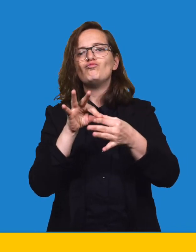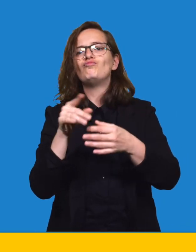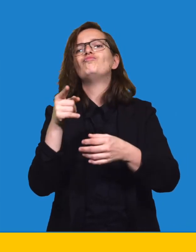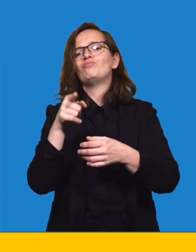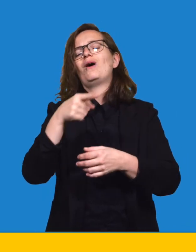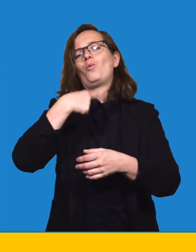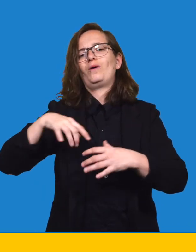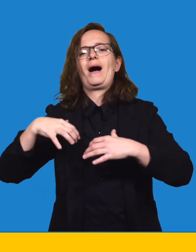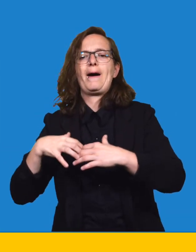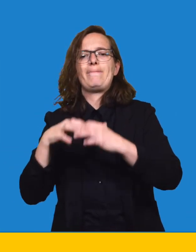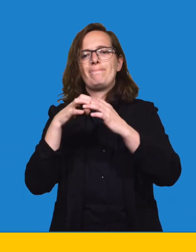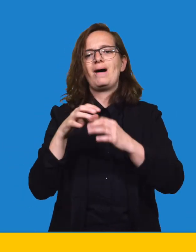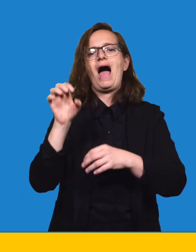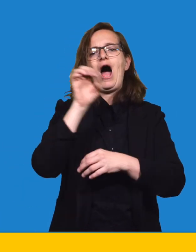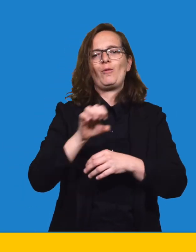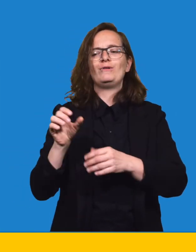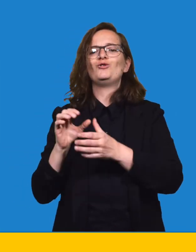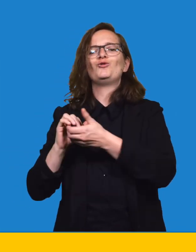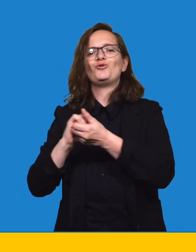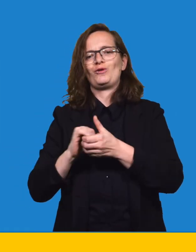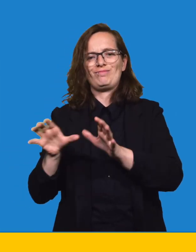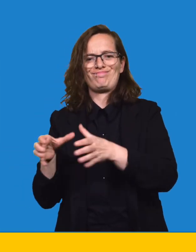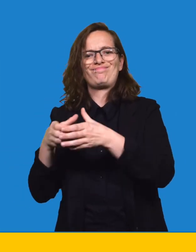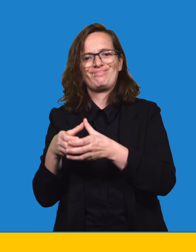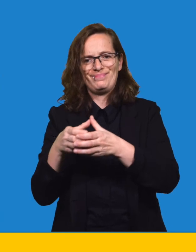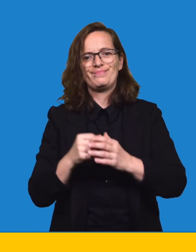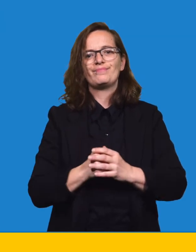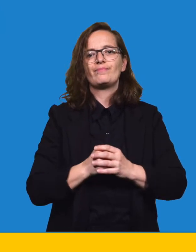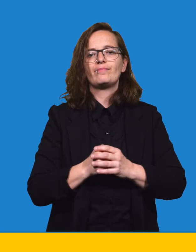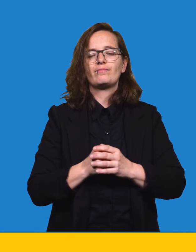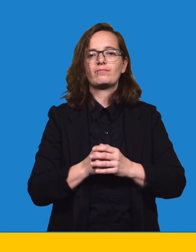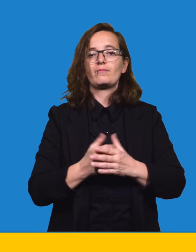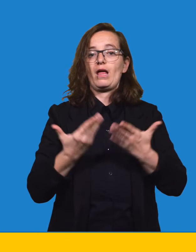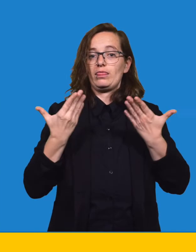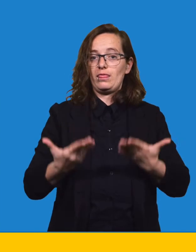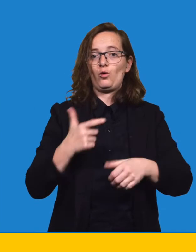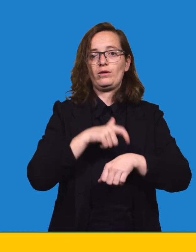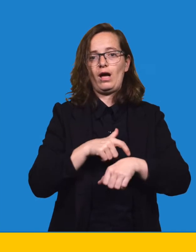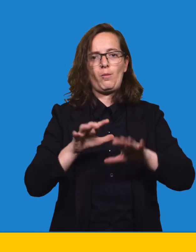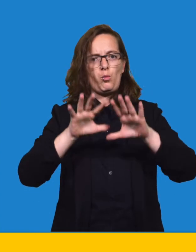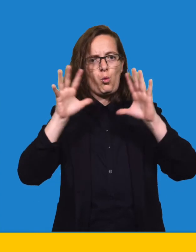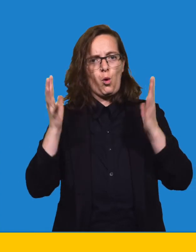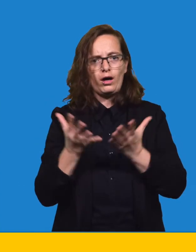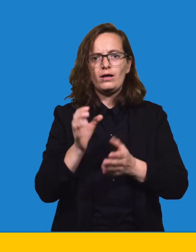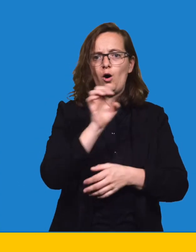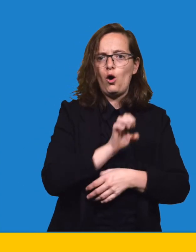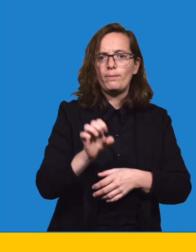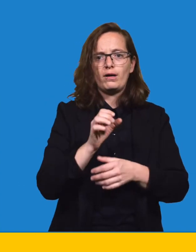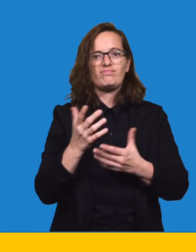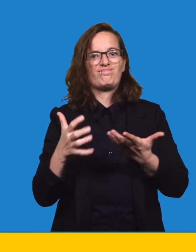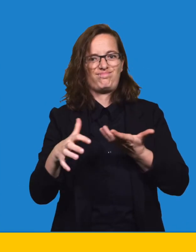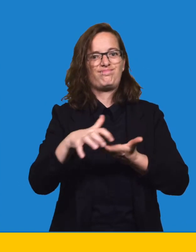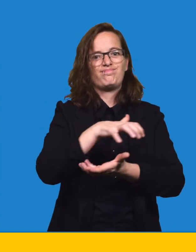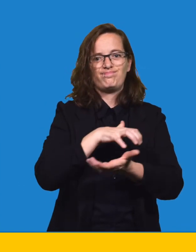idea, we set out to build the European Solidarity Corps. Right now, Europe and the whole of the world is facing a